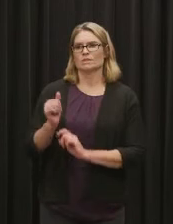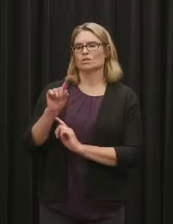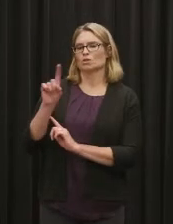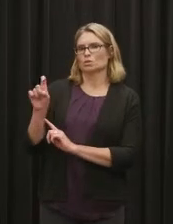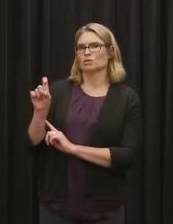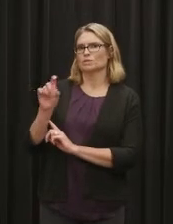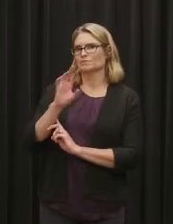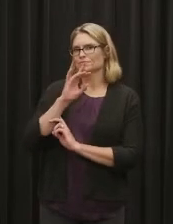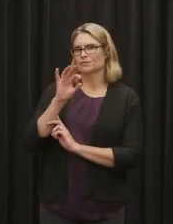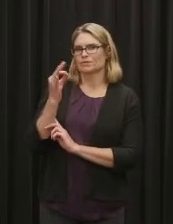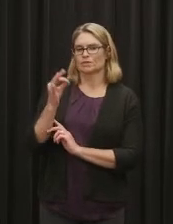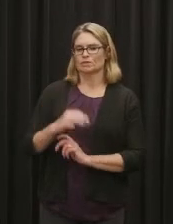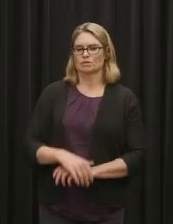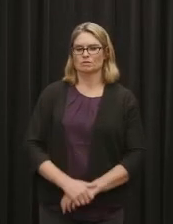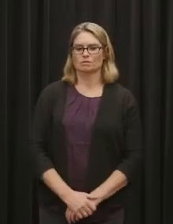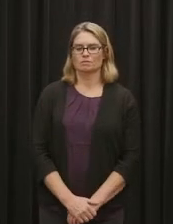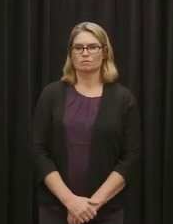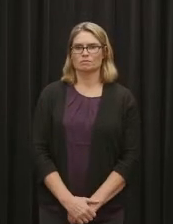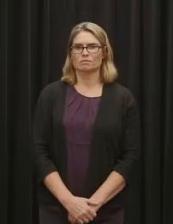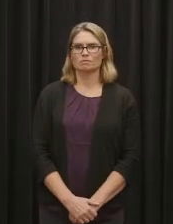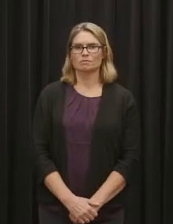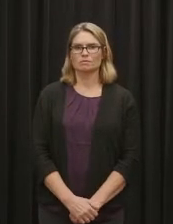I just wanted to clarify.